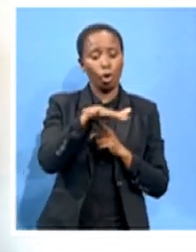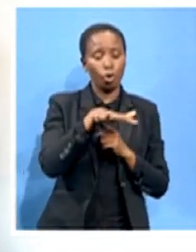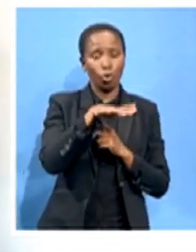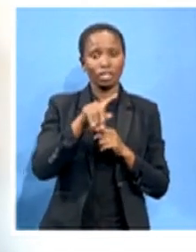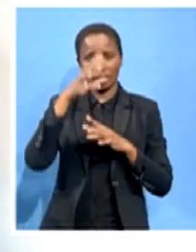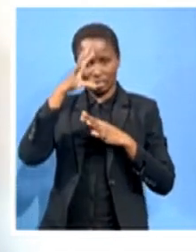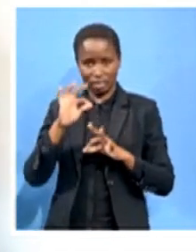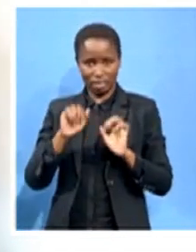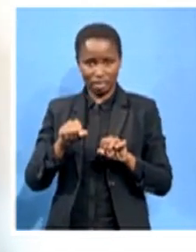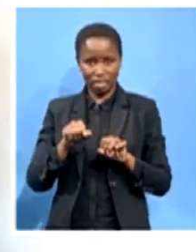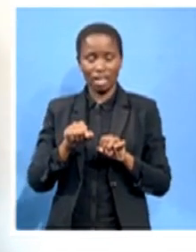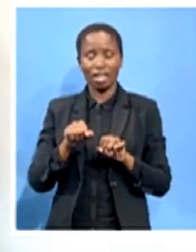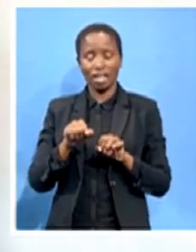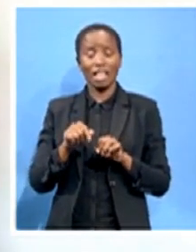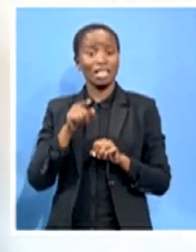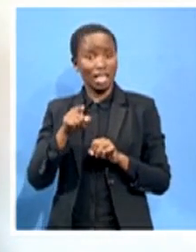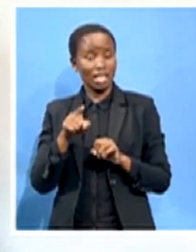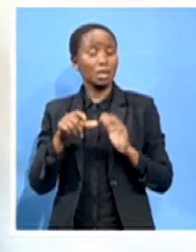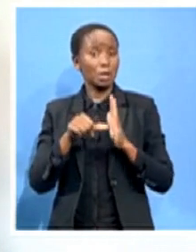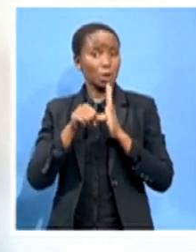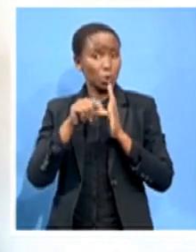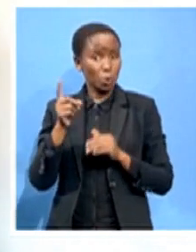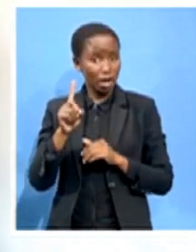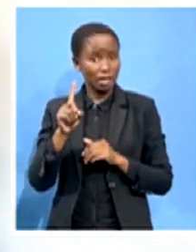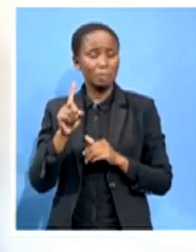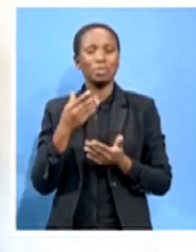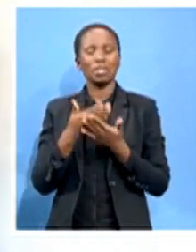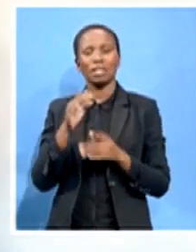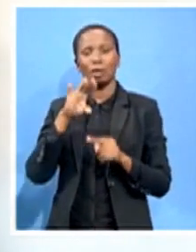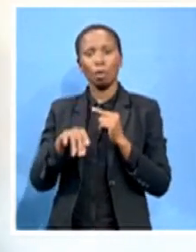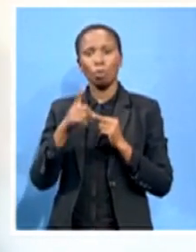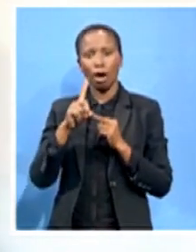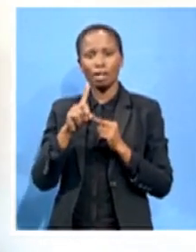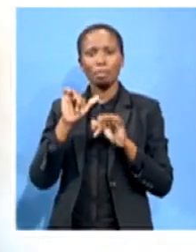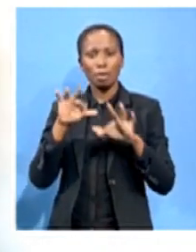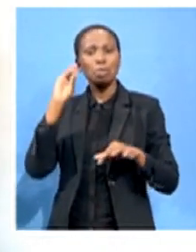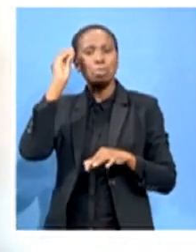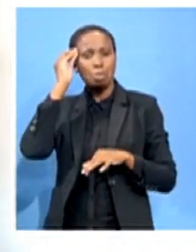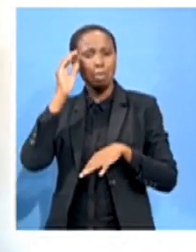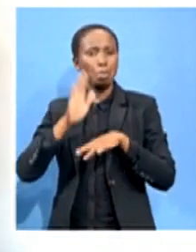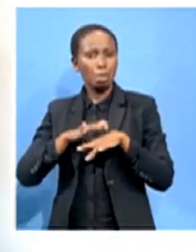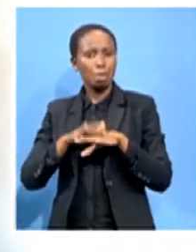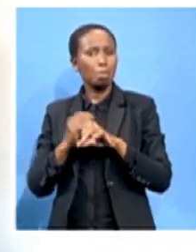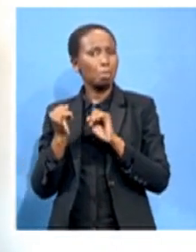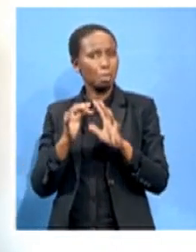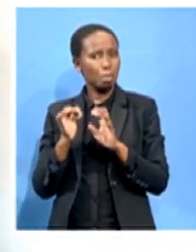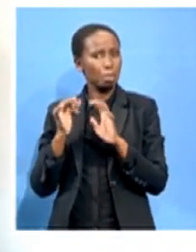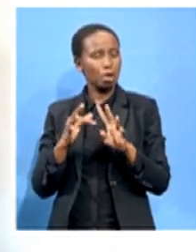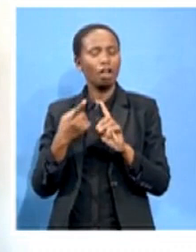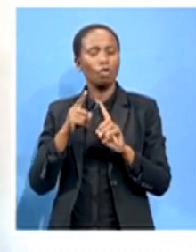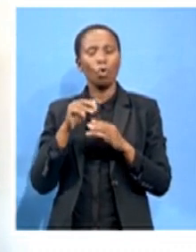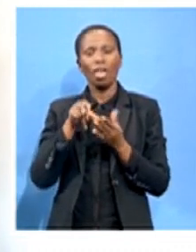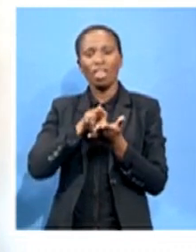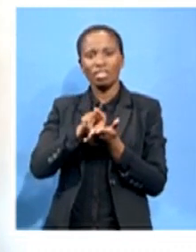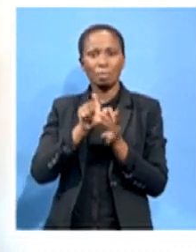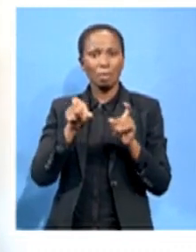we're finding growing interest not only amongst investors on the continent, but also from global investors. Keep in